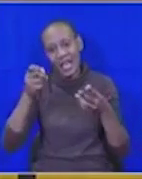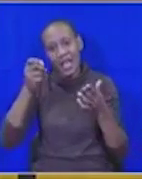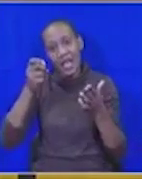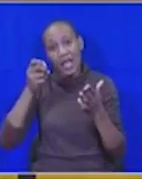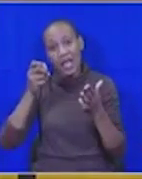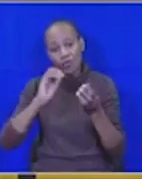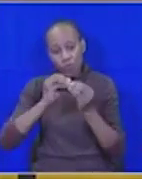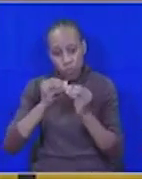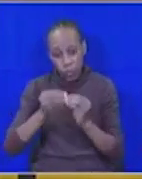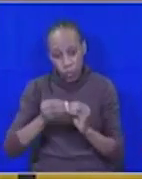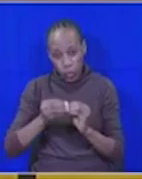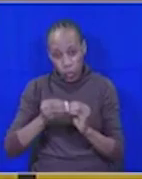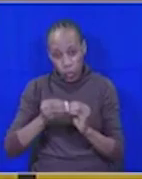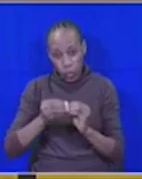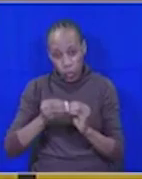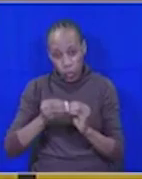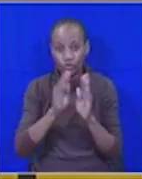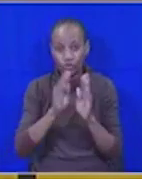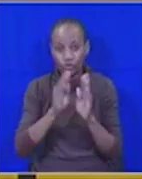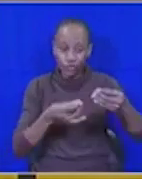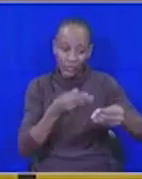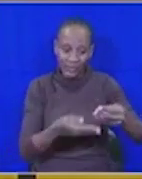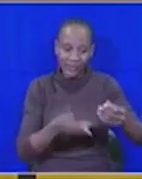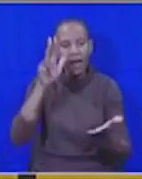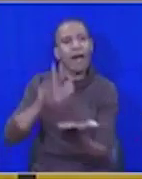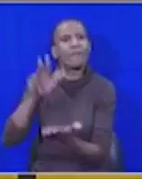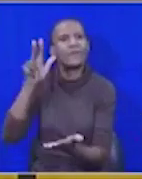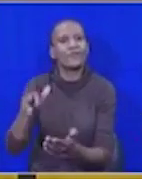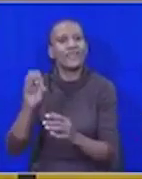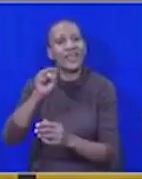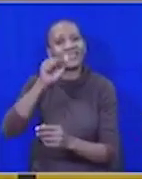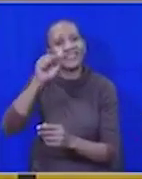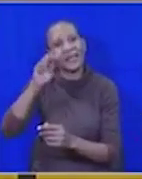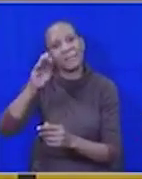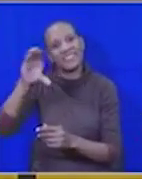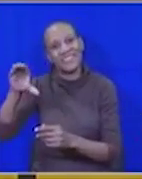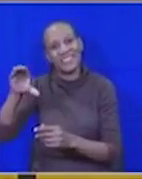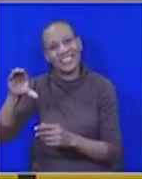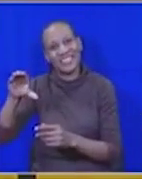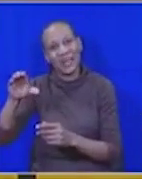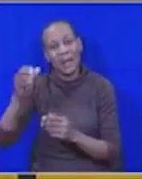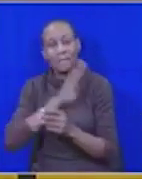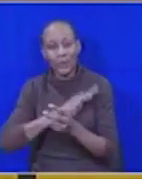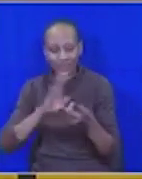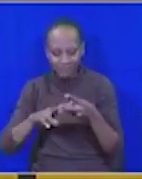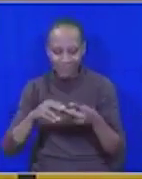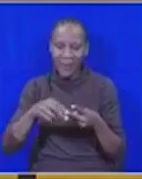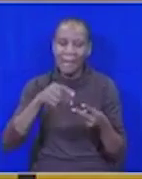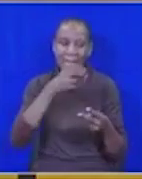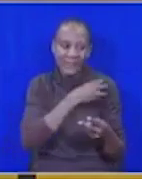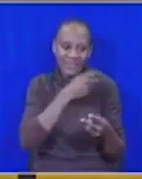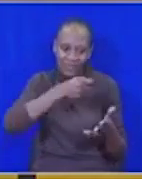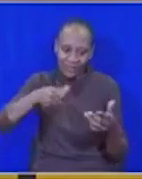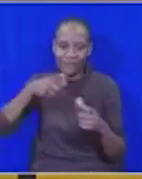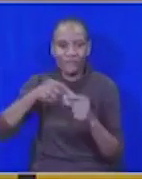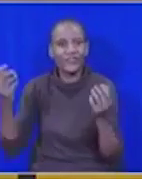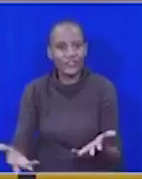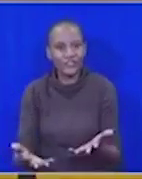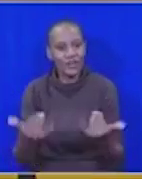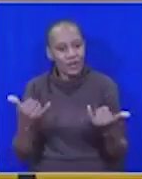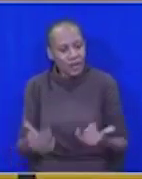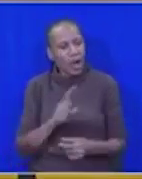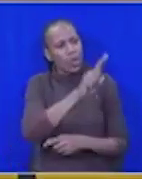in secret by the SABC Board and Minister Mutambi in February 2016. Had it not been for a parliamentary question I